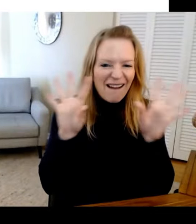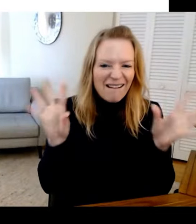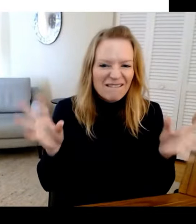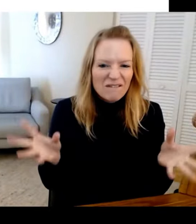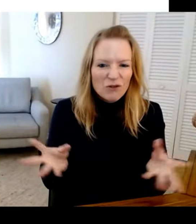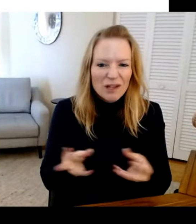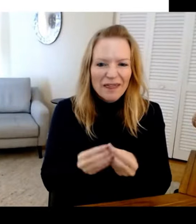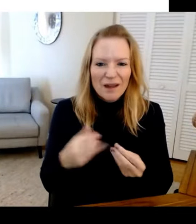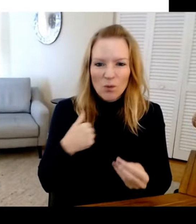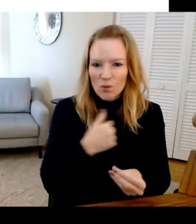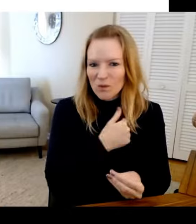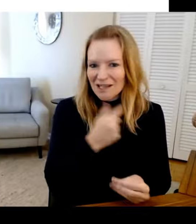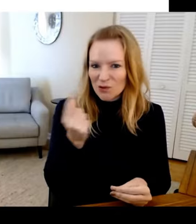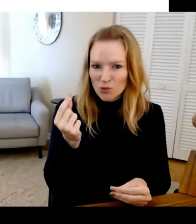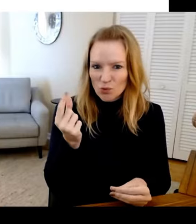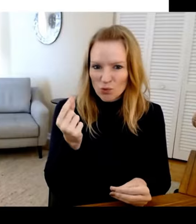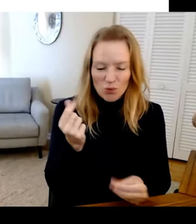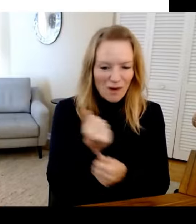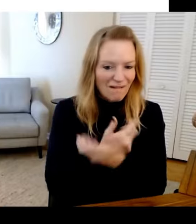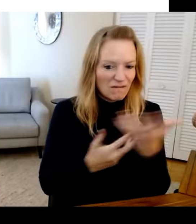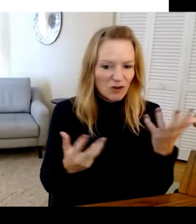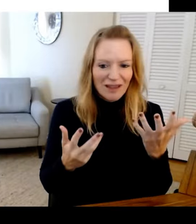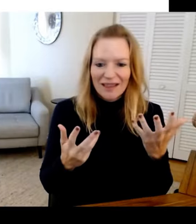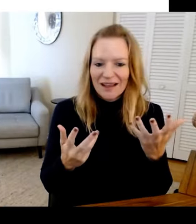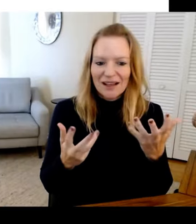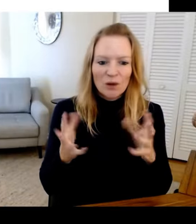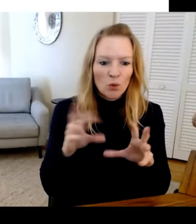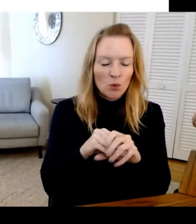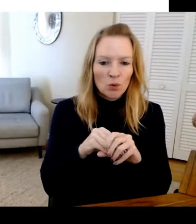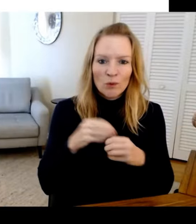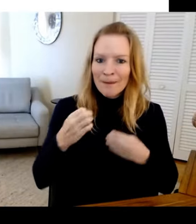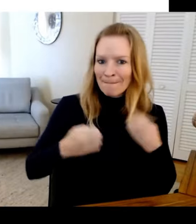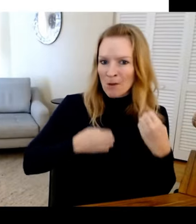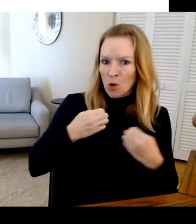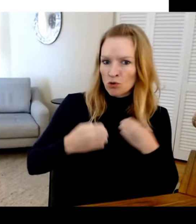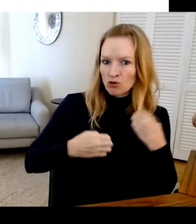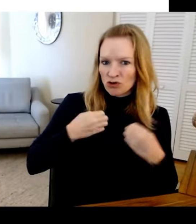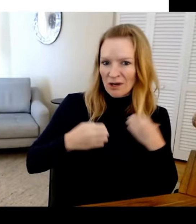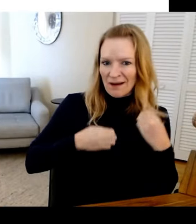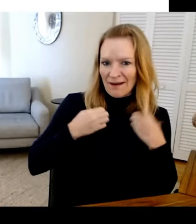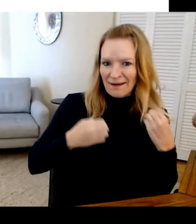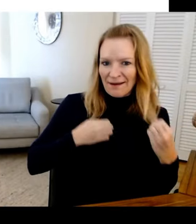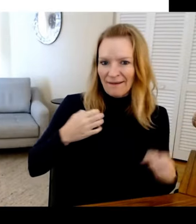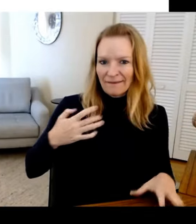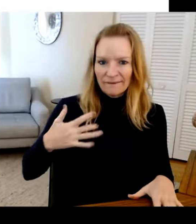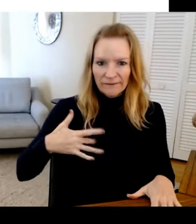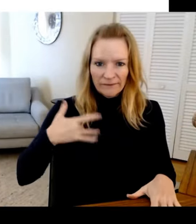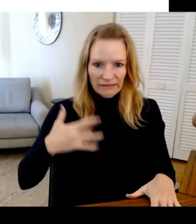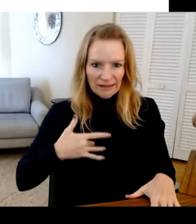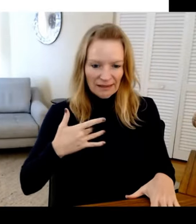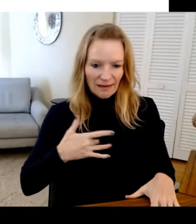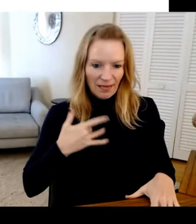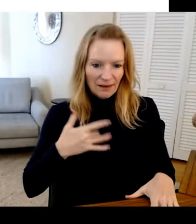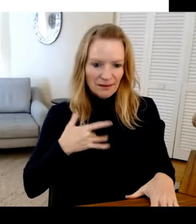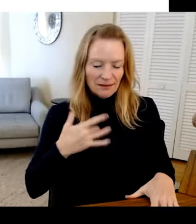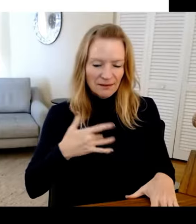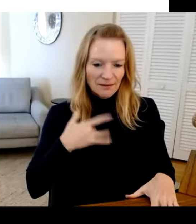The brain controls everything we do, everything, including